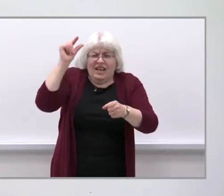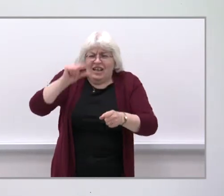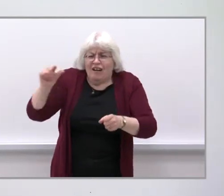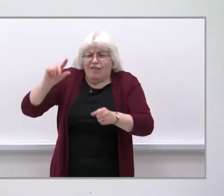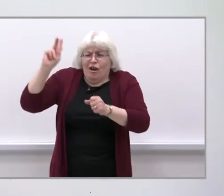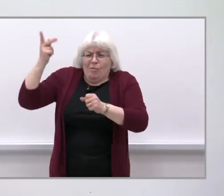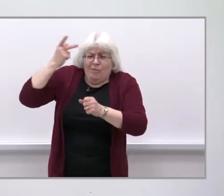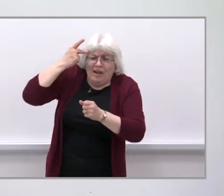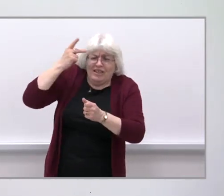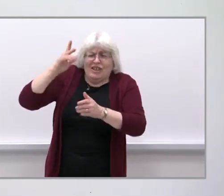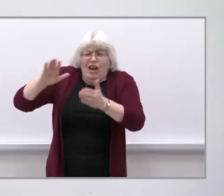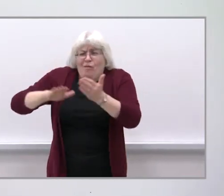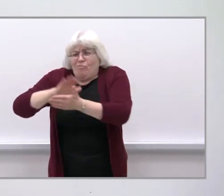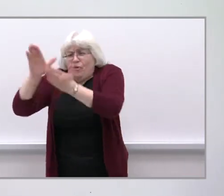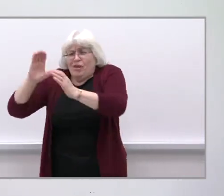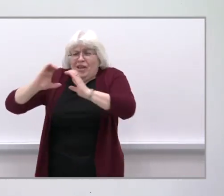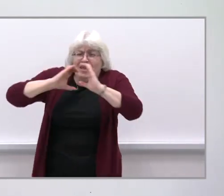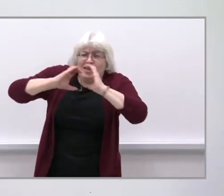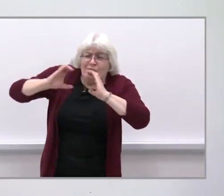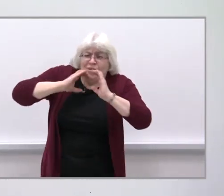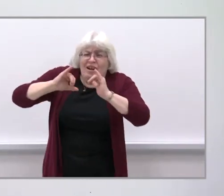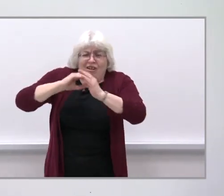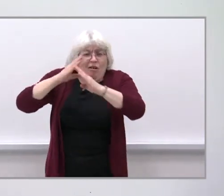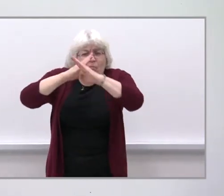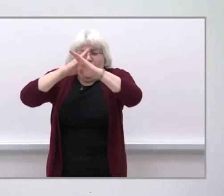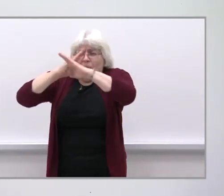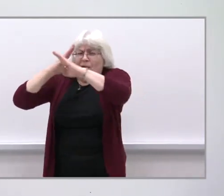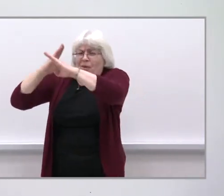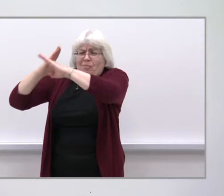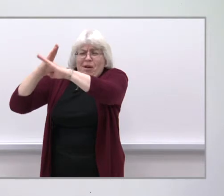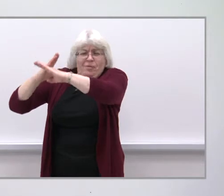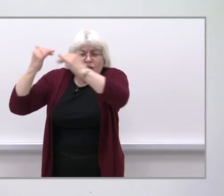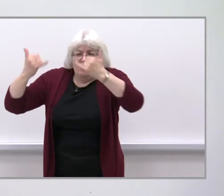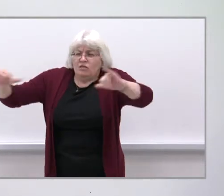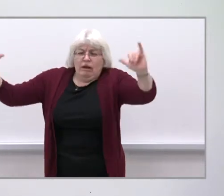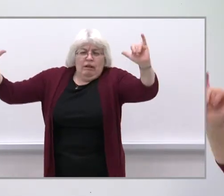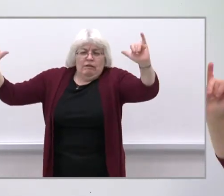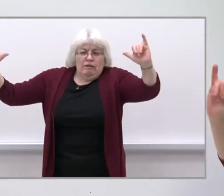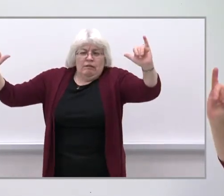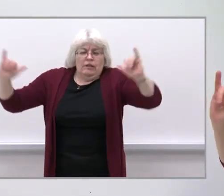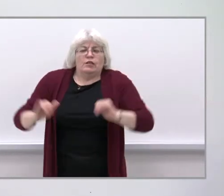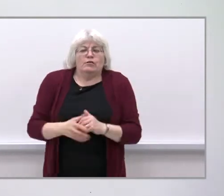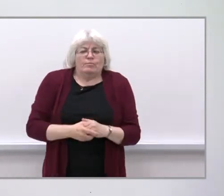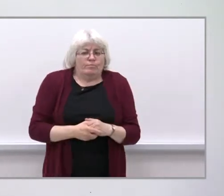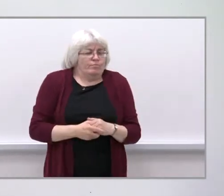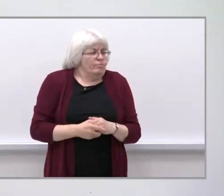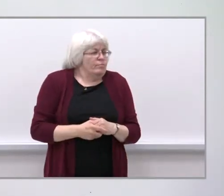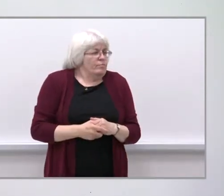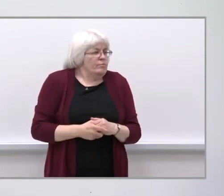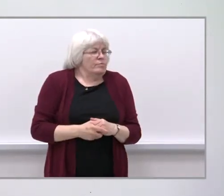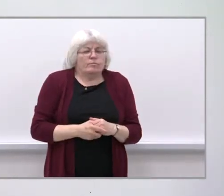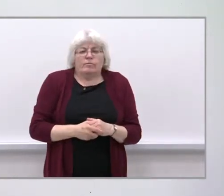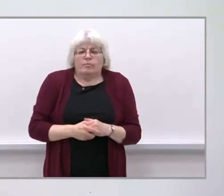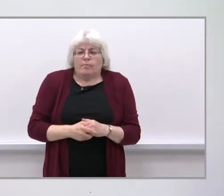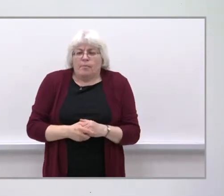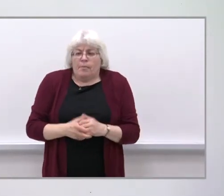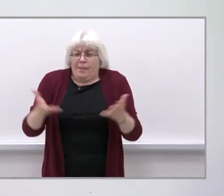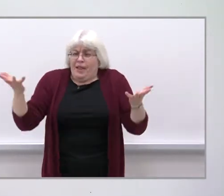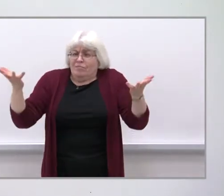fully understand how to approach and how to communicate. There's still those barriers that are in place. Yep.